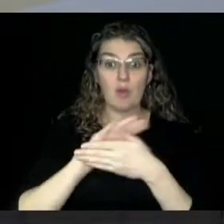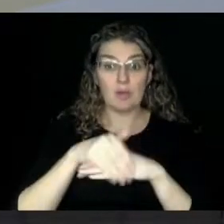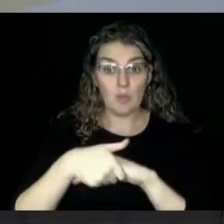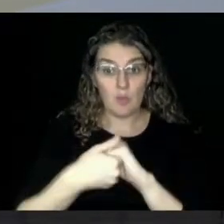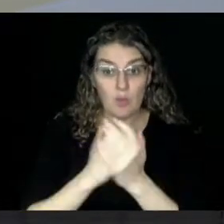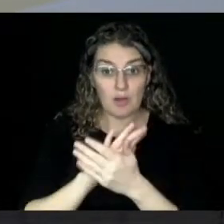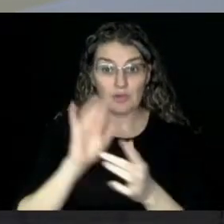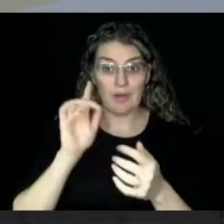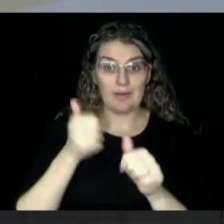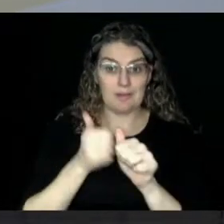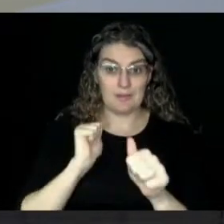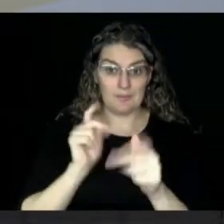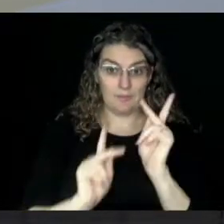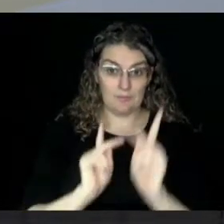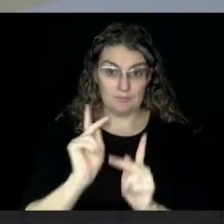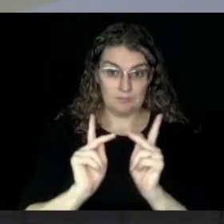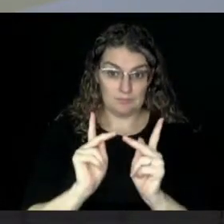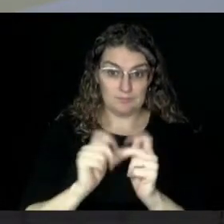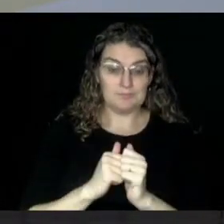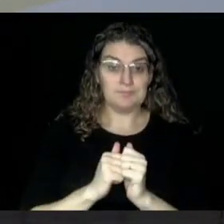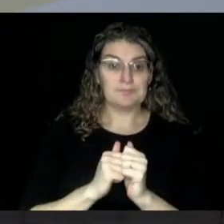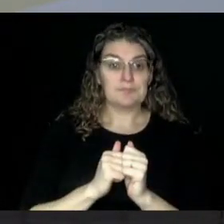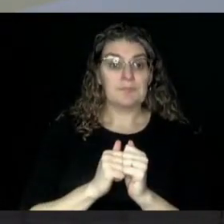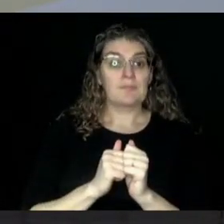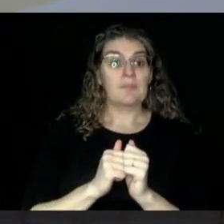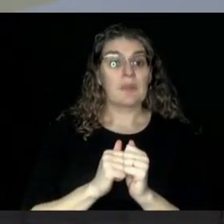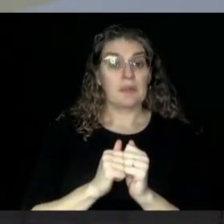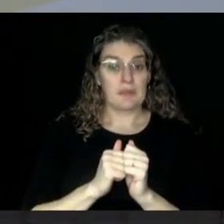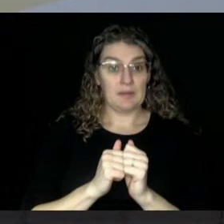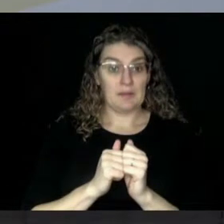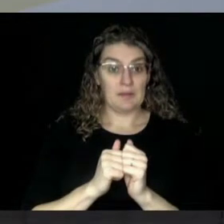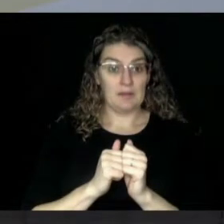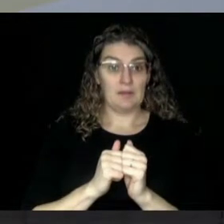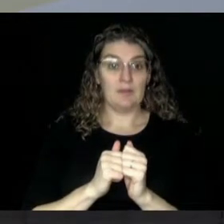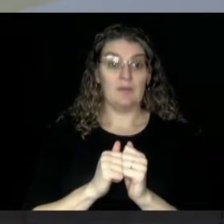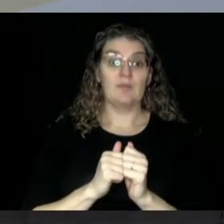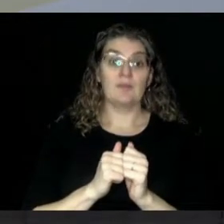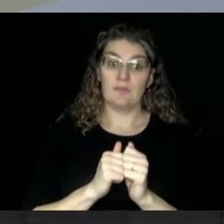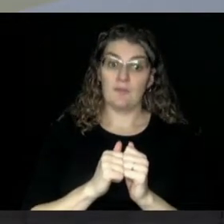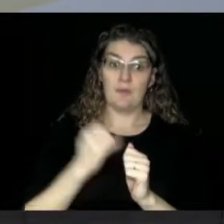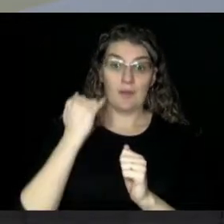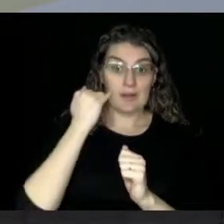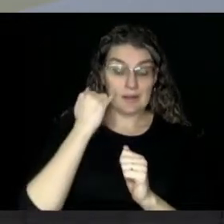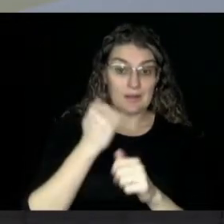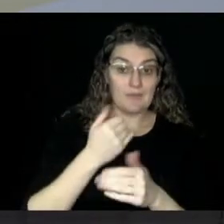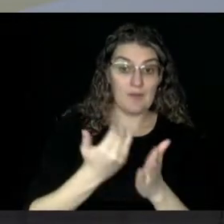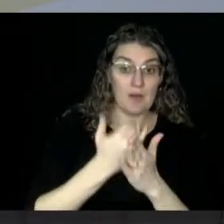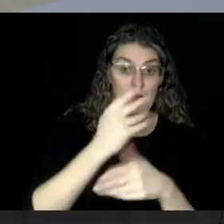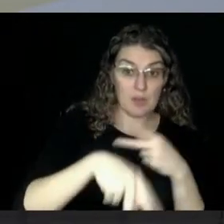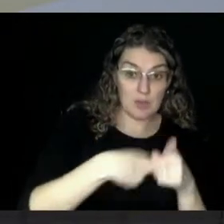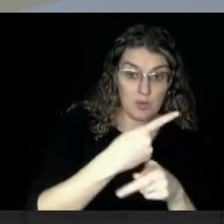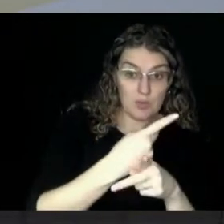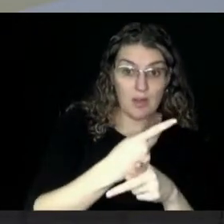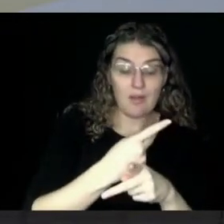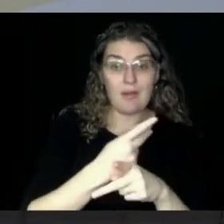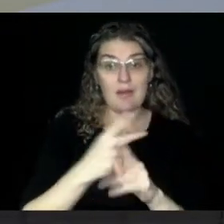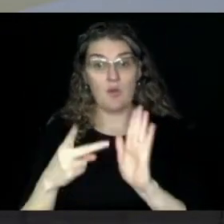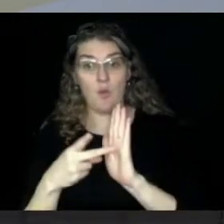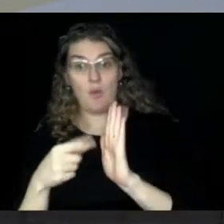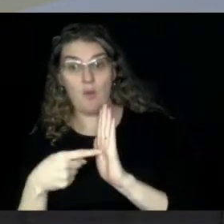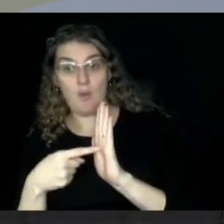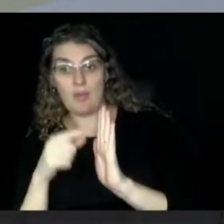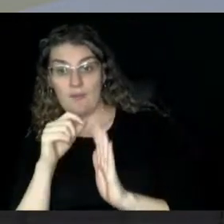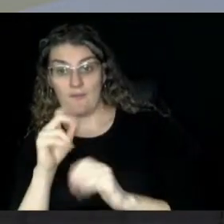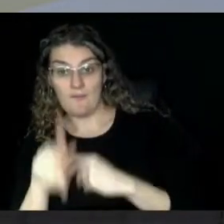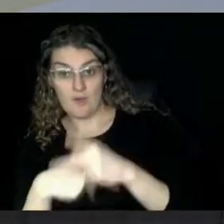The latest longer-range forecasting model that accounts for non-variant and new variants of concern forecasts a strong